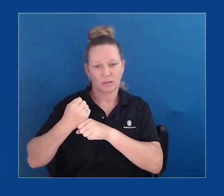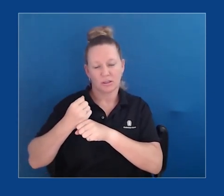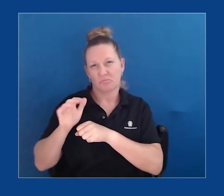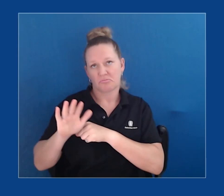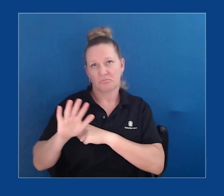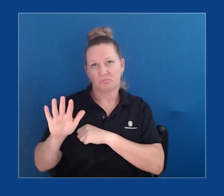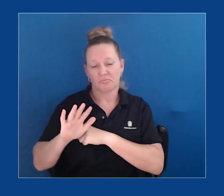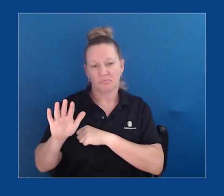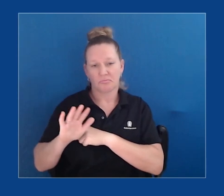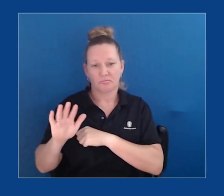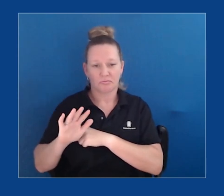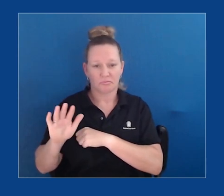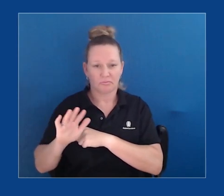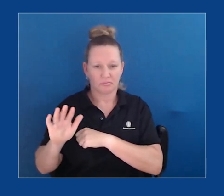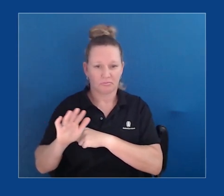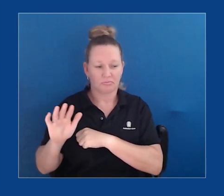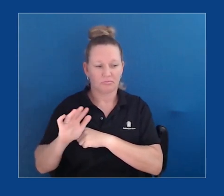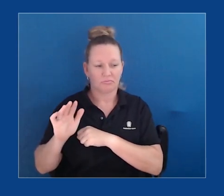I've got a grandchildren.